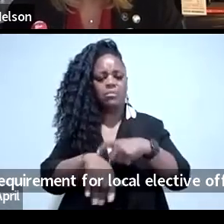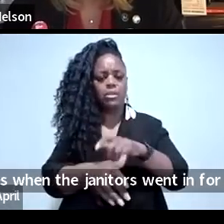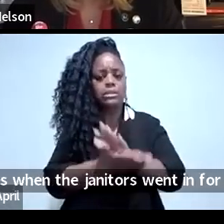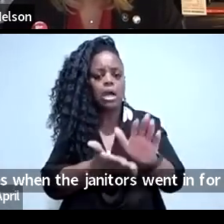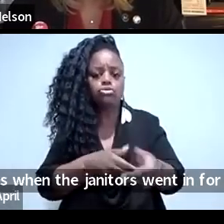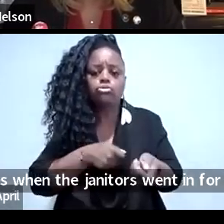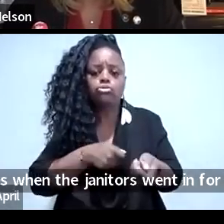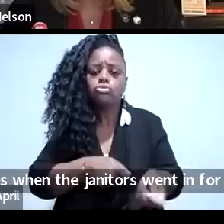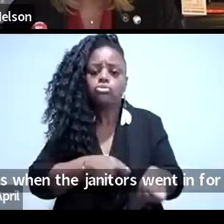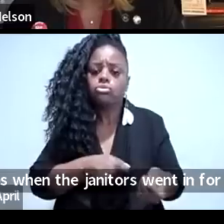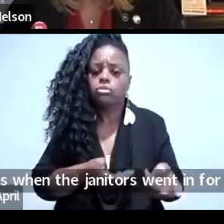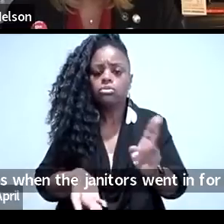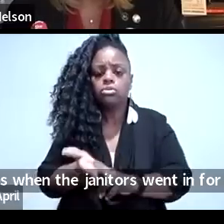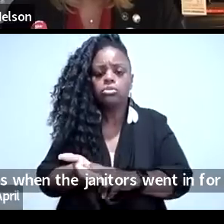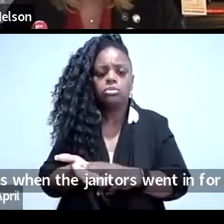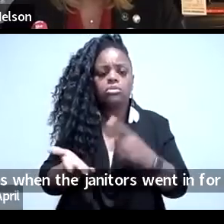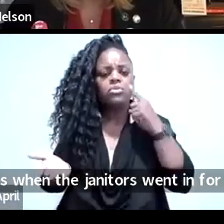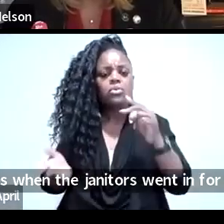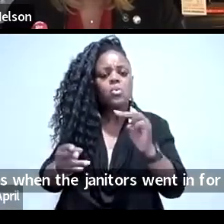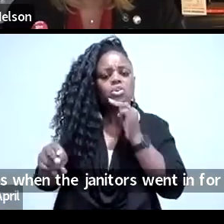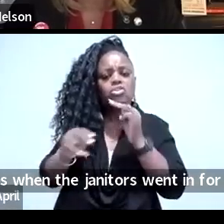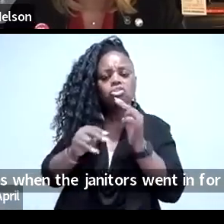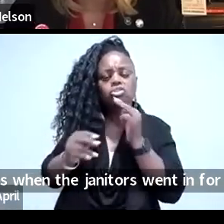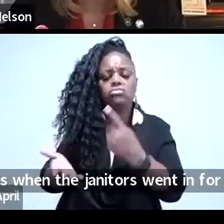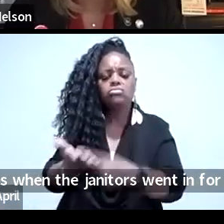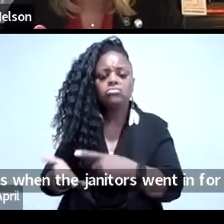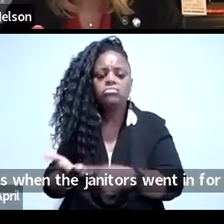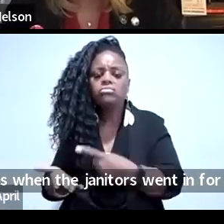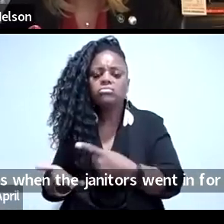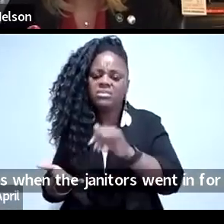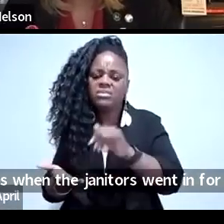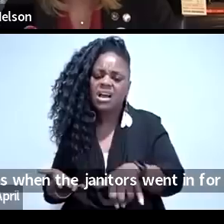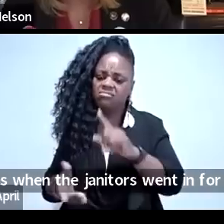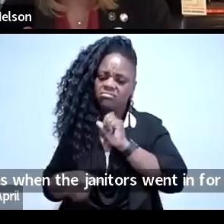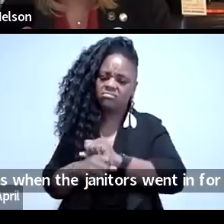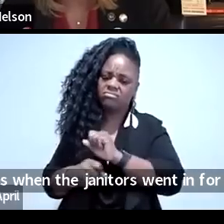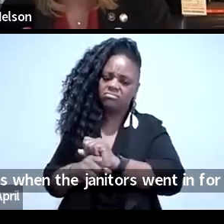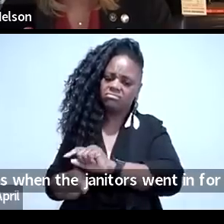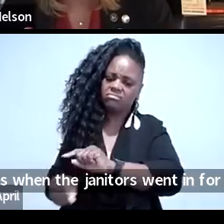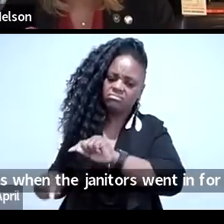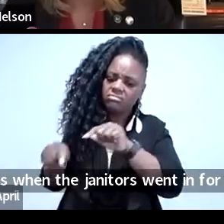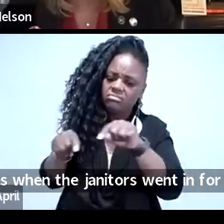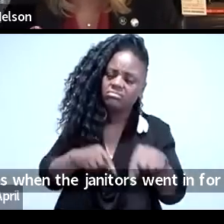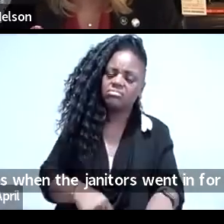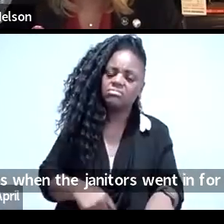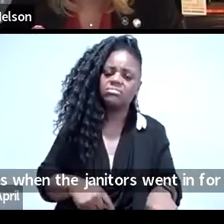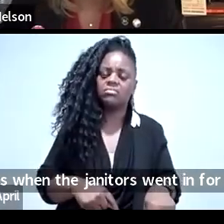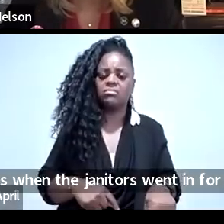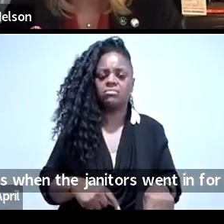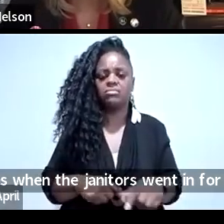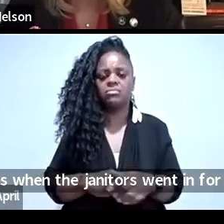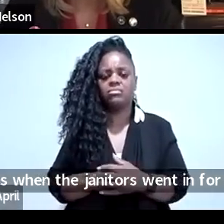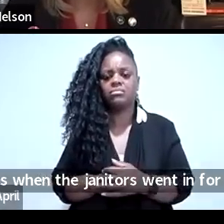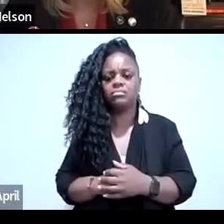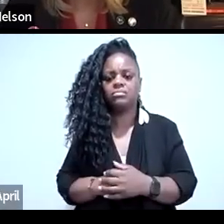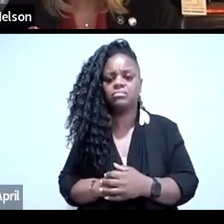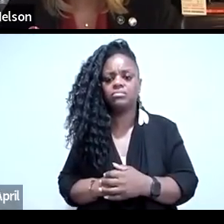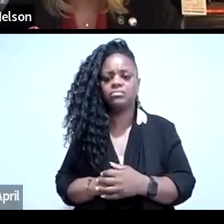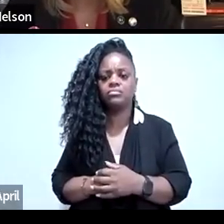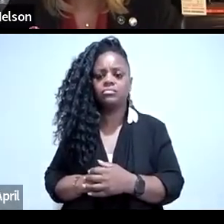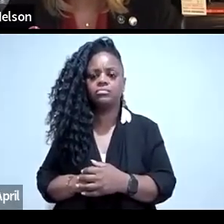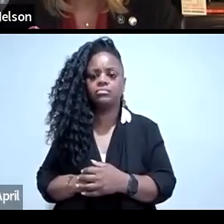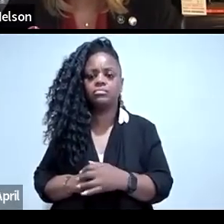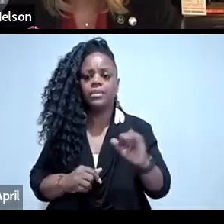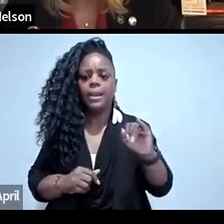California Assembly to sit with them on their side of the table. That's what we need at the state level. That's what we need at the national level. And that's only going to